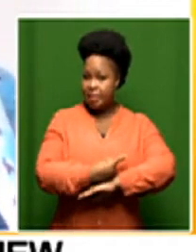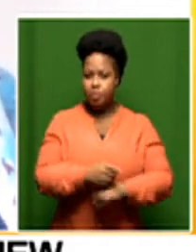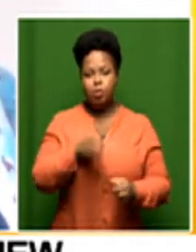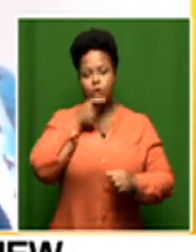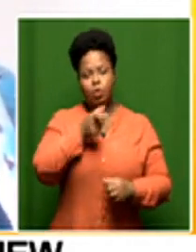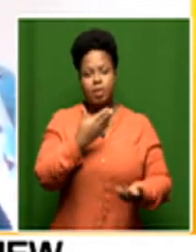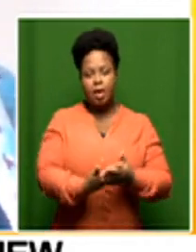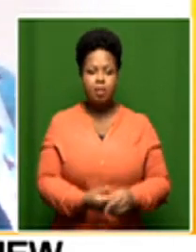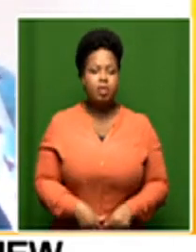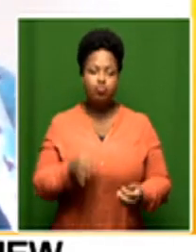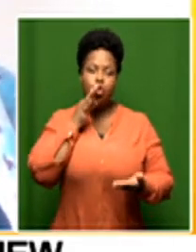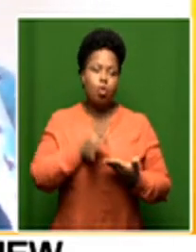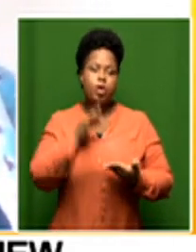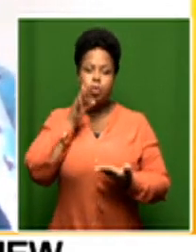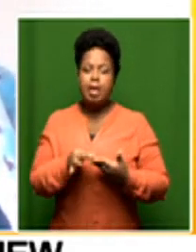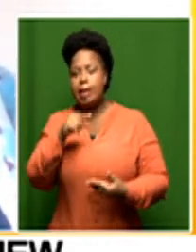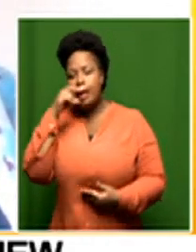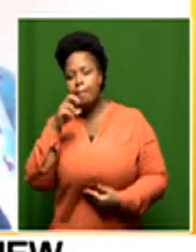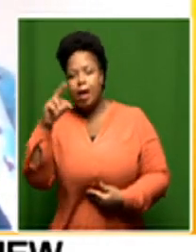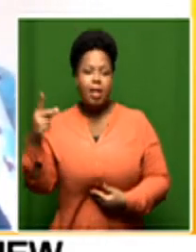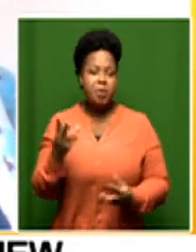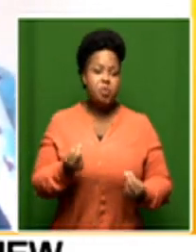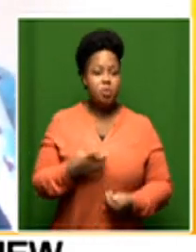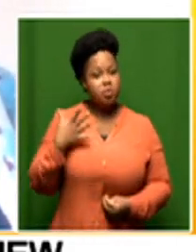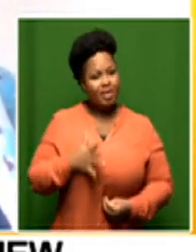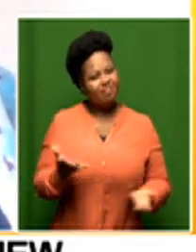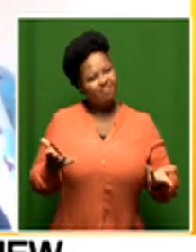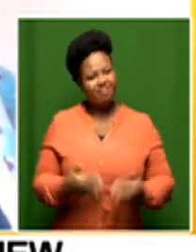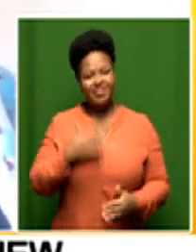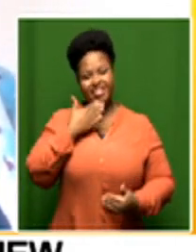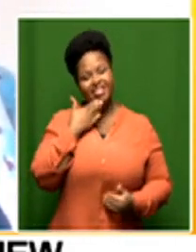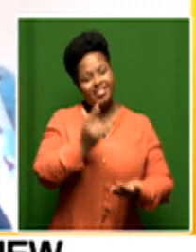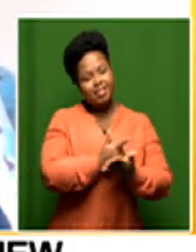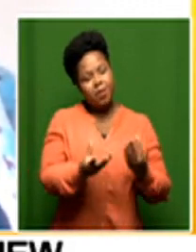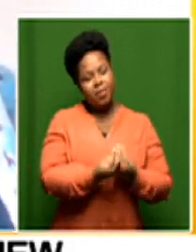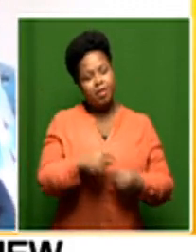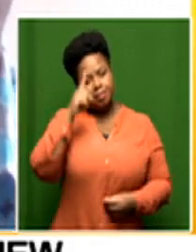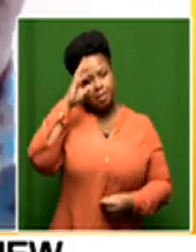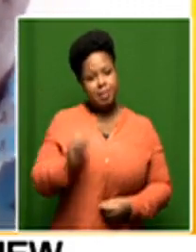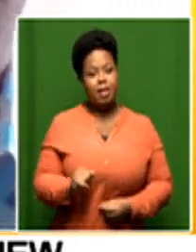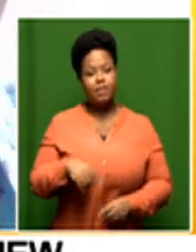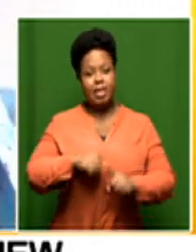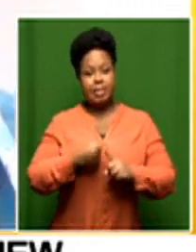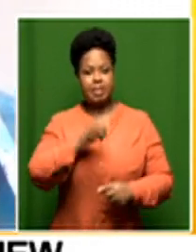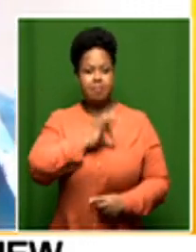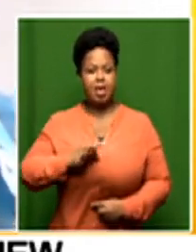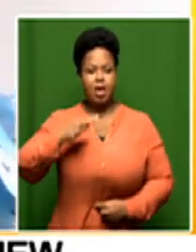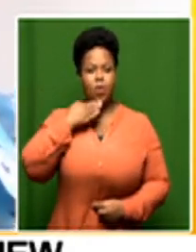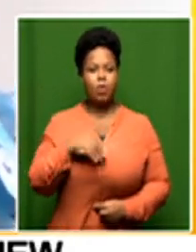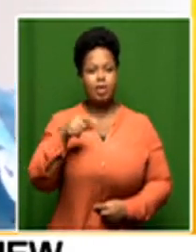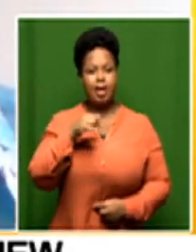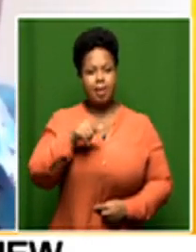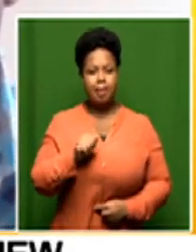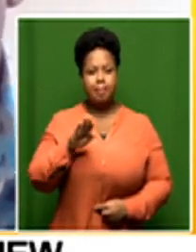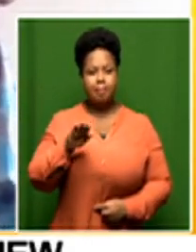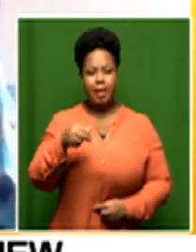on this. There are new recommendations for names, and you want your voice heard. So, thanks for talking to us. Nelson Mandela Bay Metro Executive Mayor Nqaba